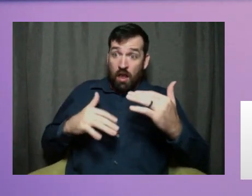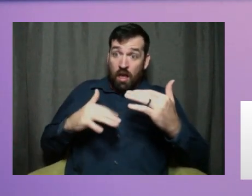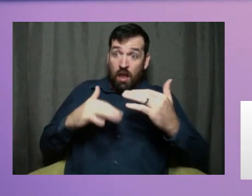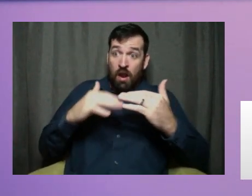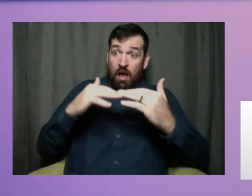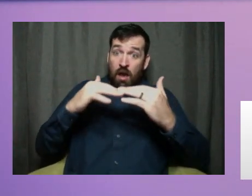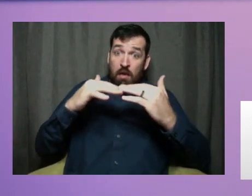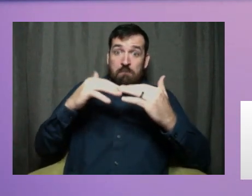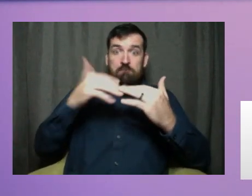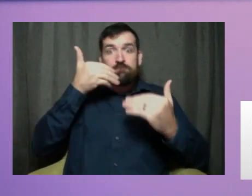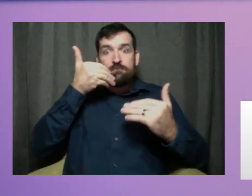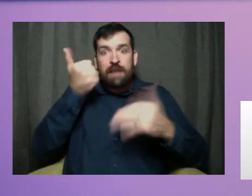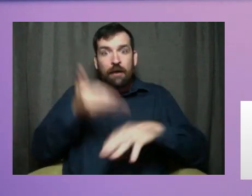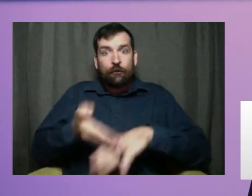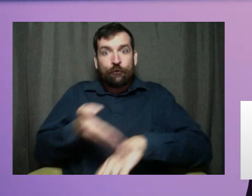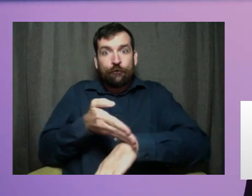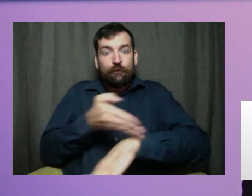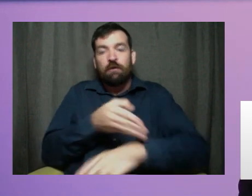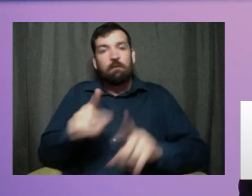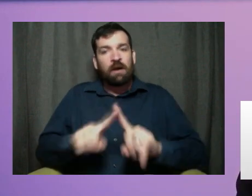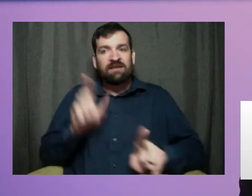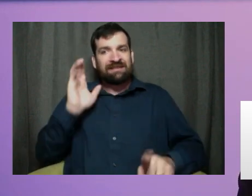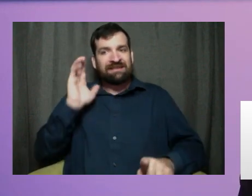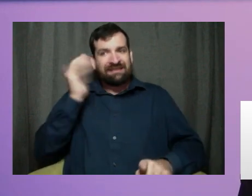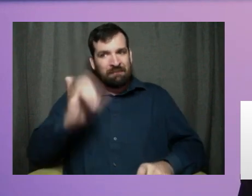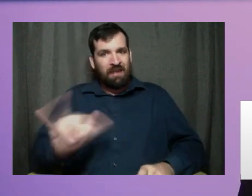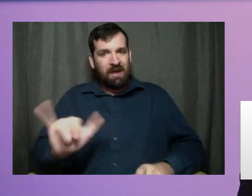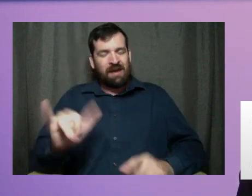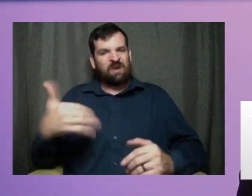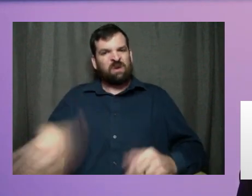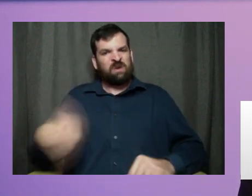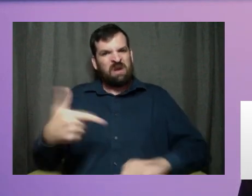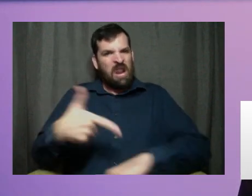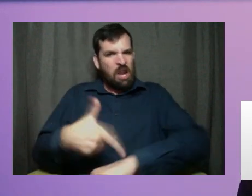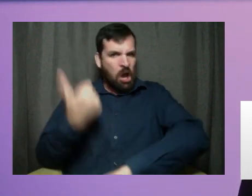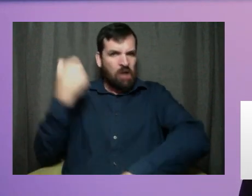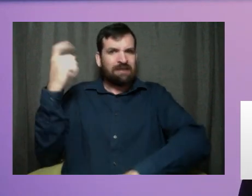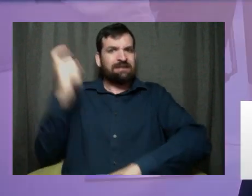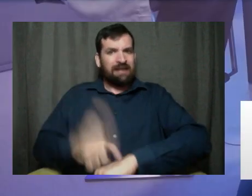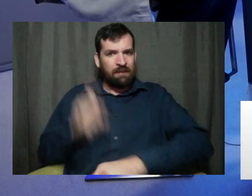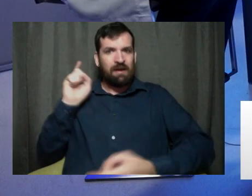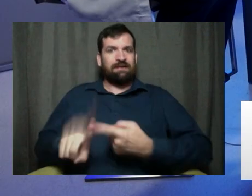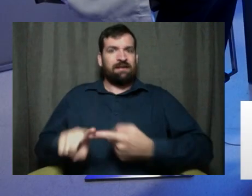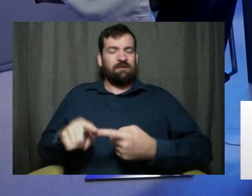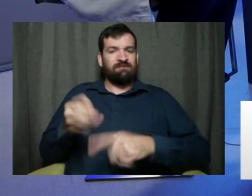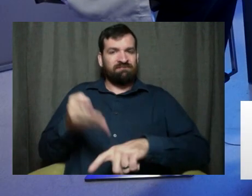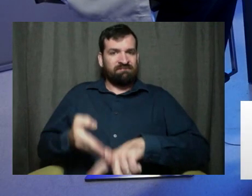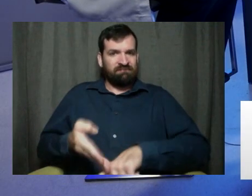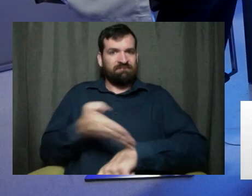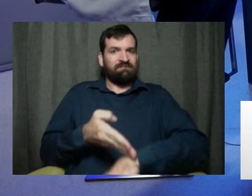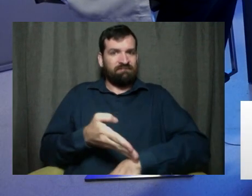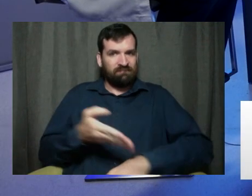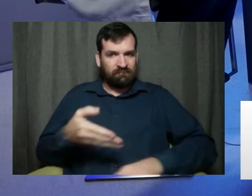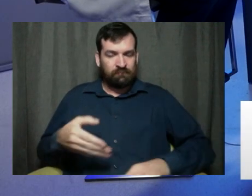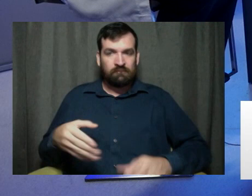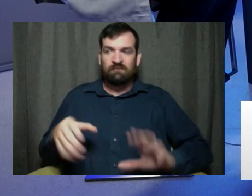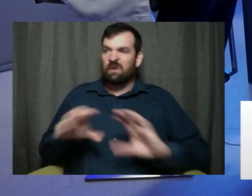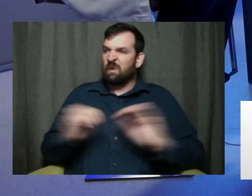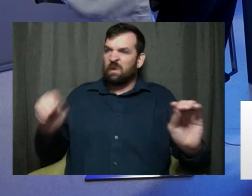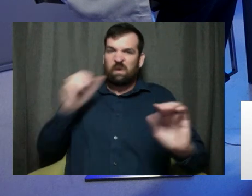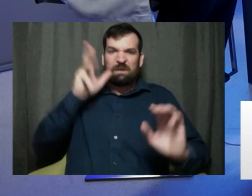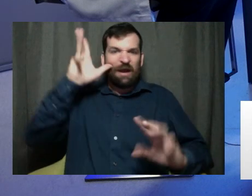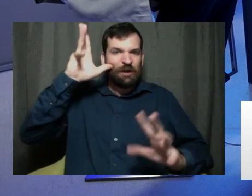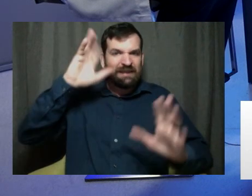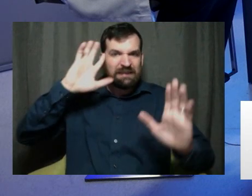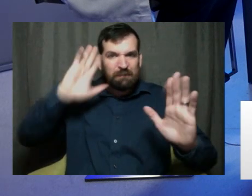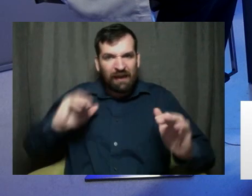it just seemed like that was a long time until we kind of started to see that improvement. No parent expects a